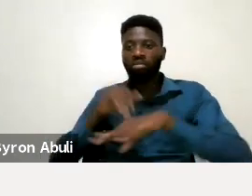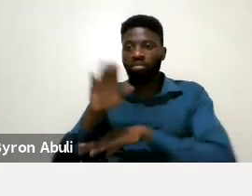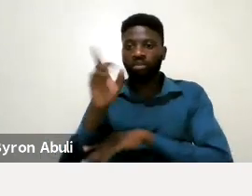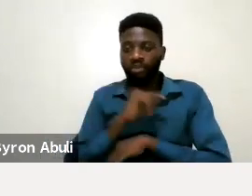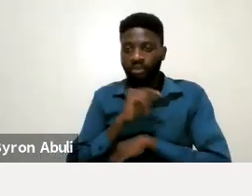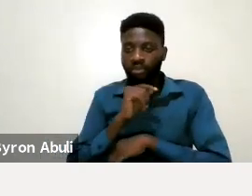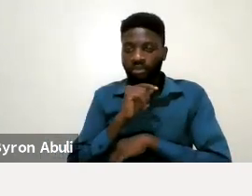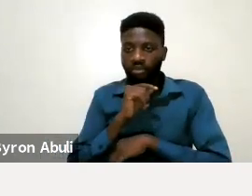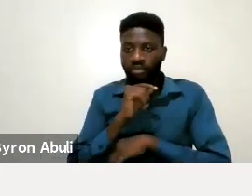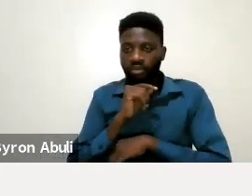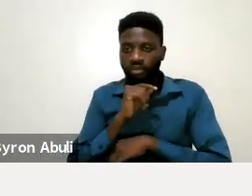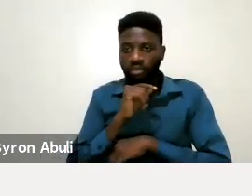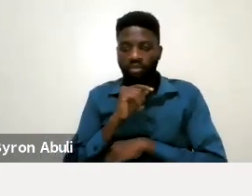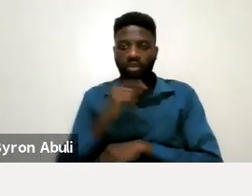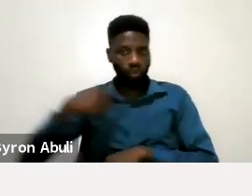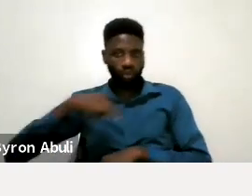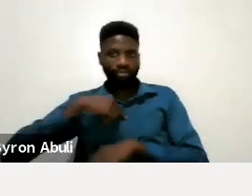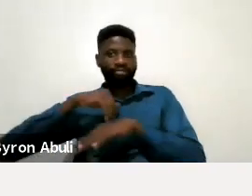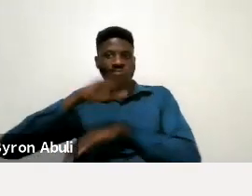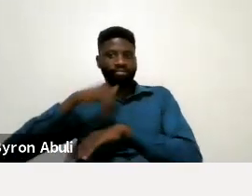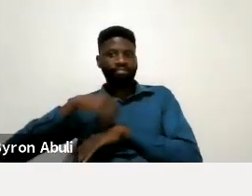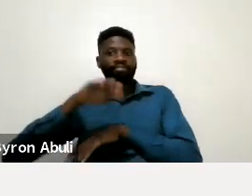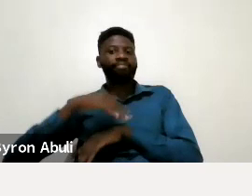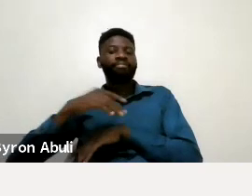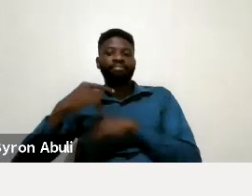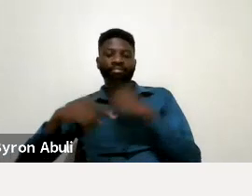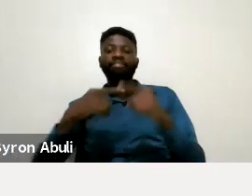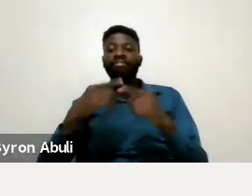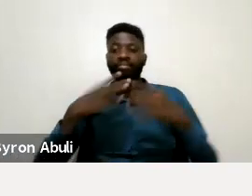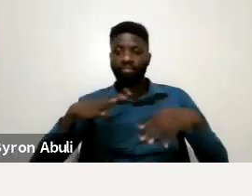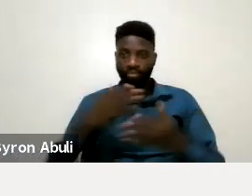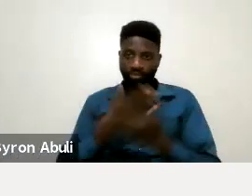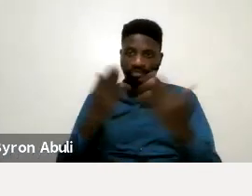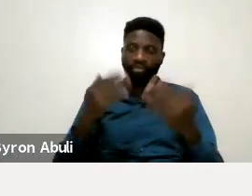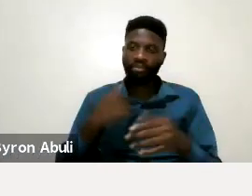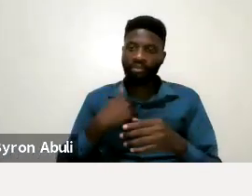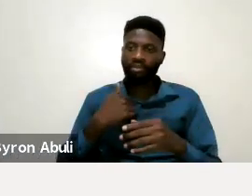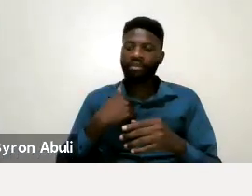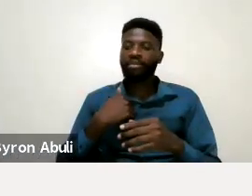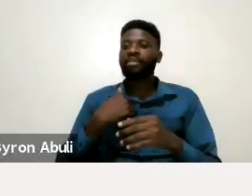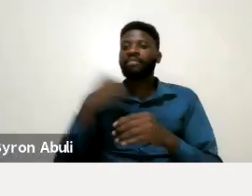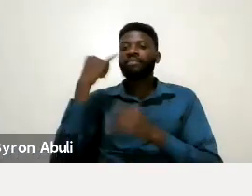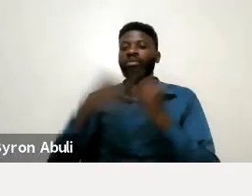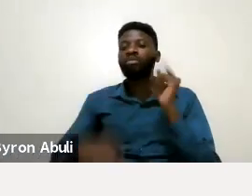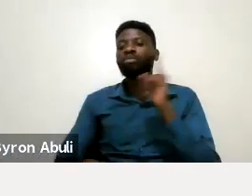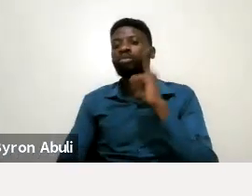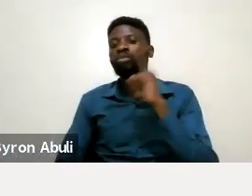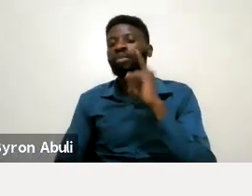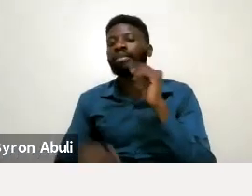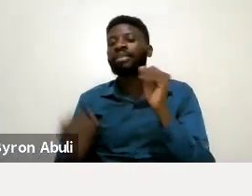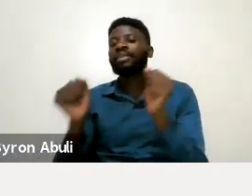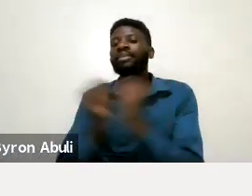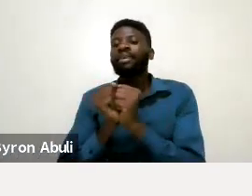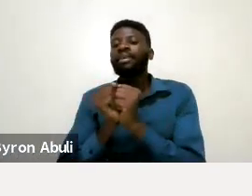Yeah, doing that. Huh? So guys, I have only up to tomorrow 10 a.m.